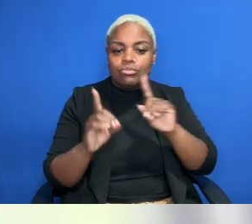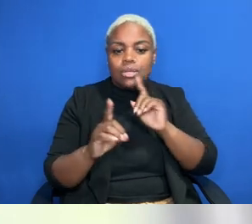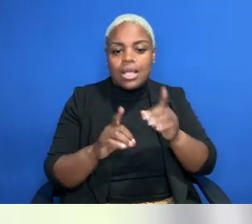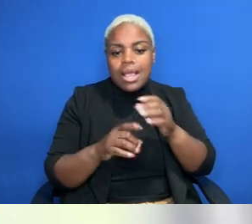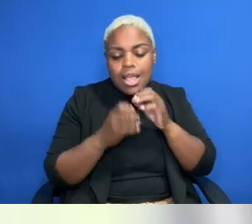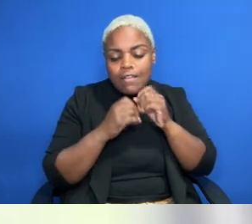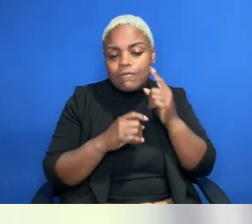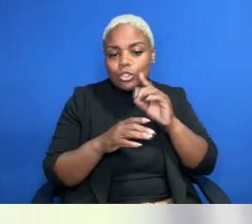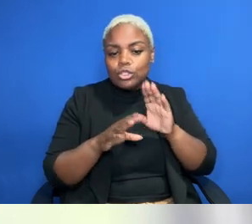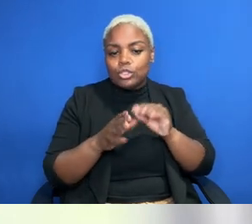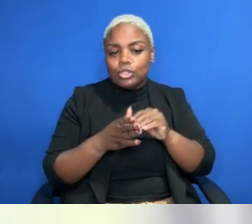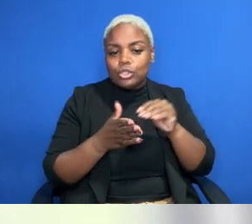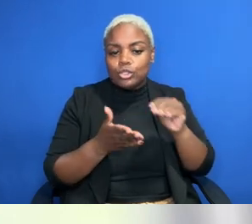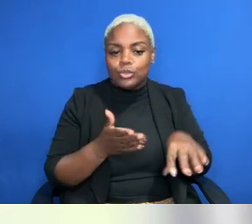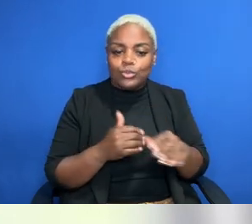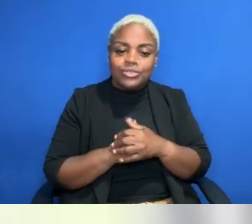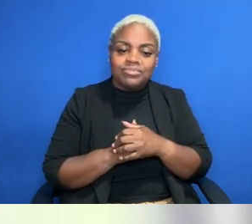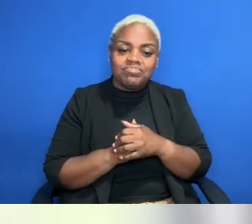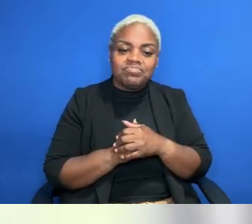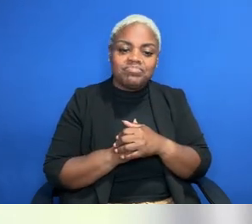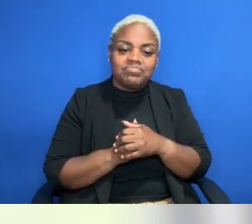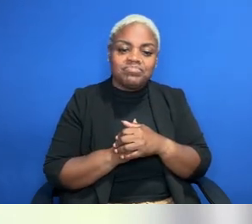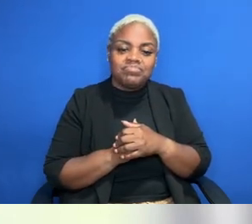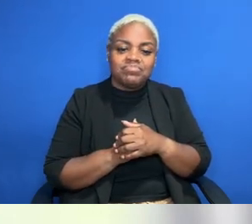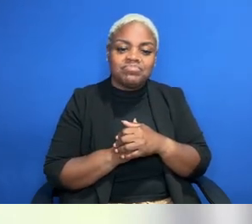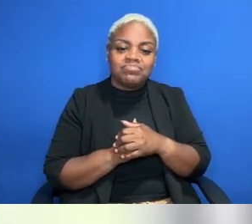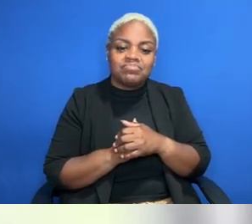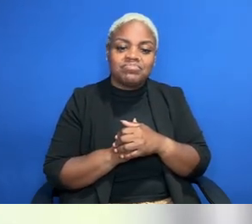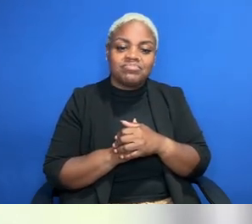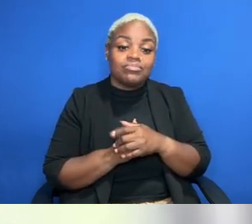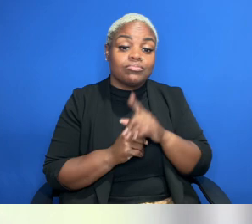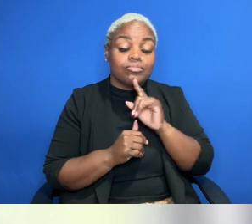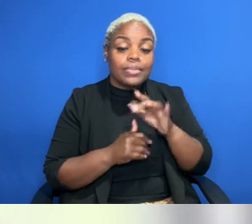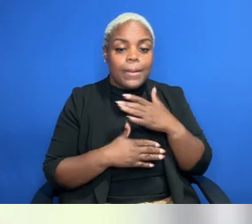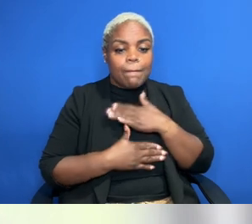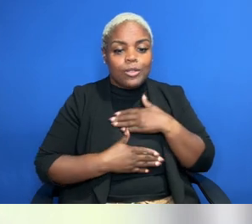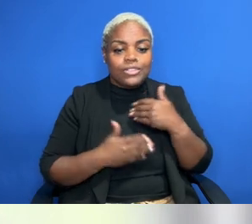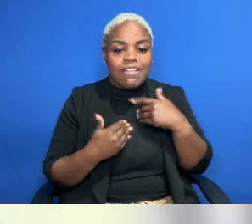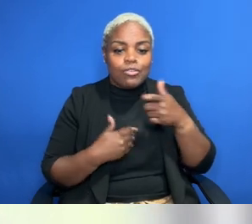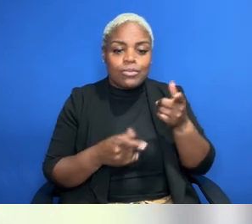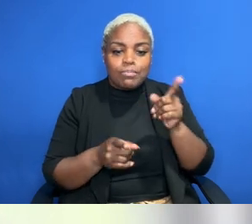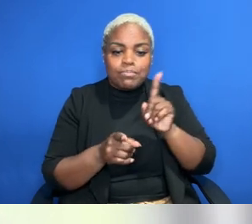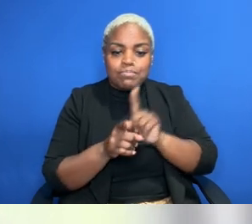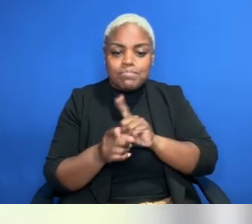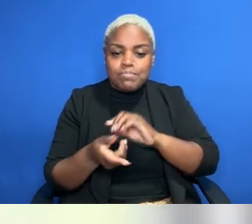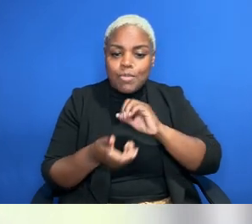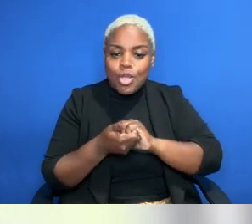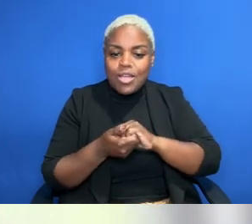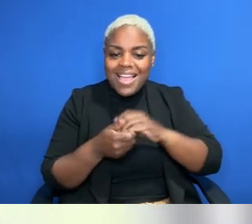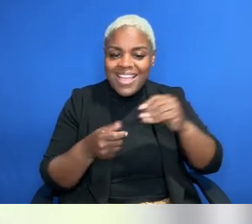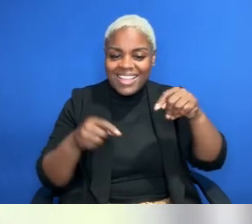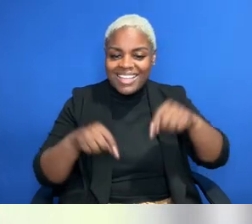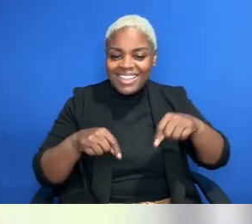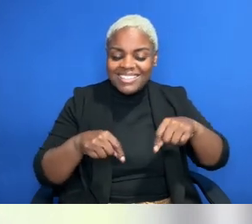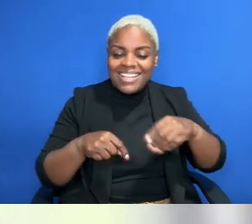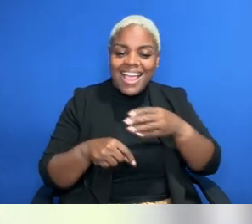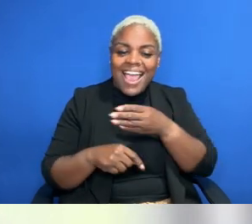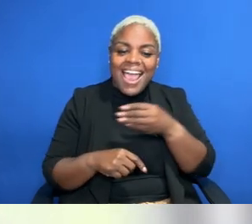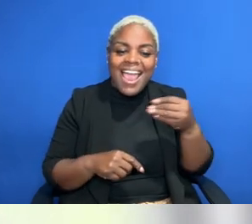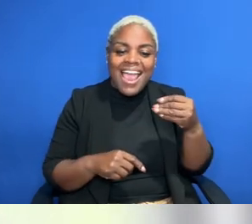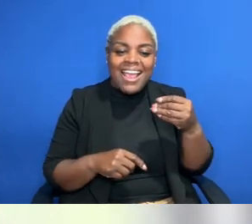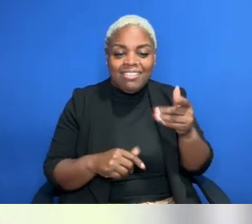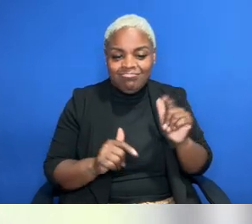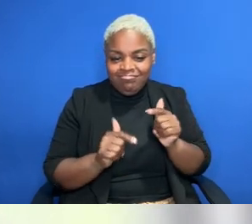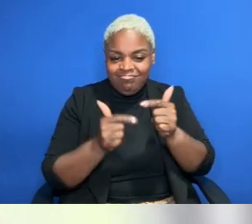every aspect of education and care for students. And so it's a pleasure to have you